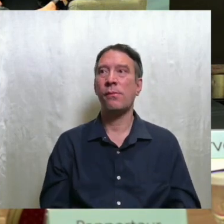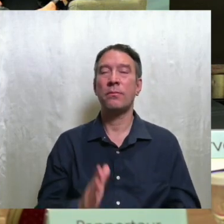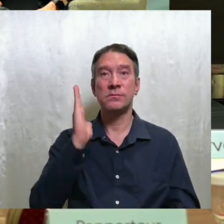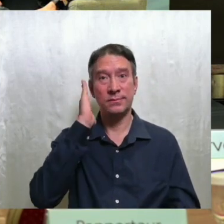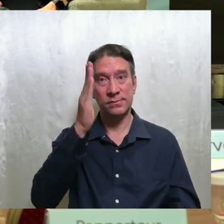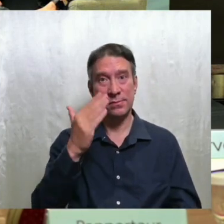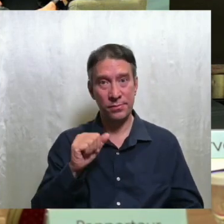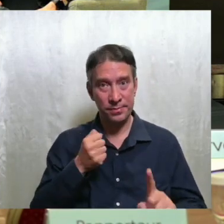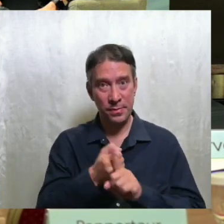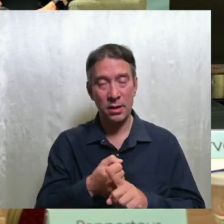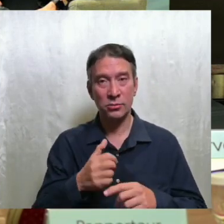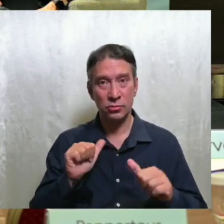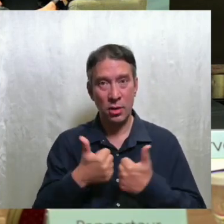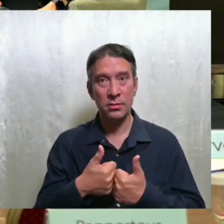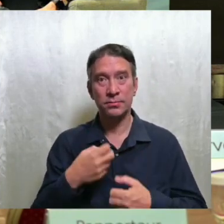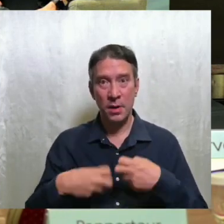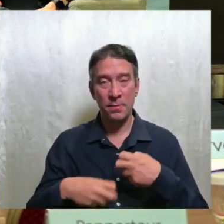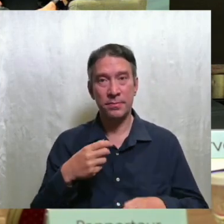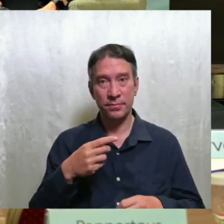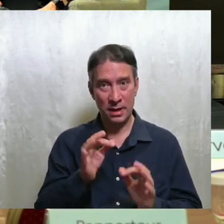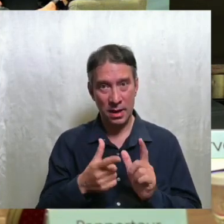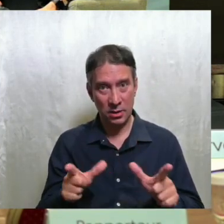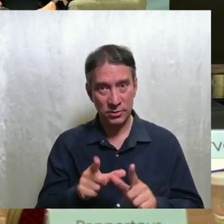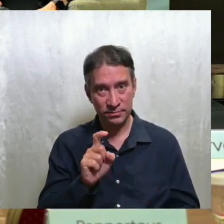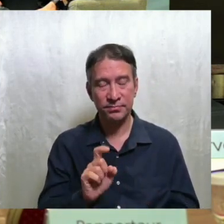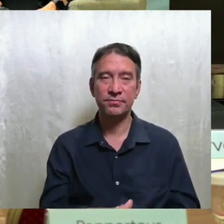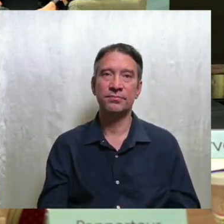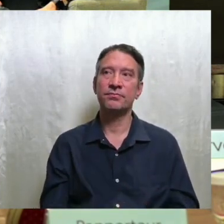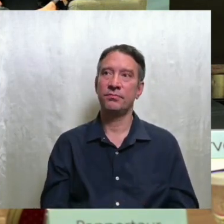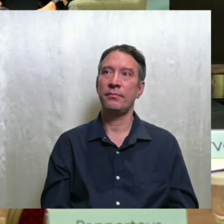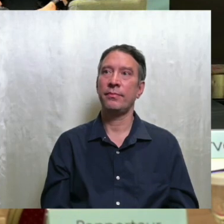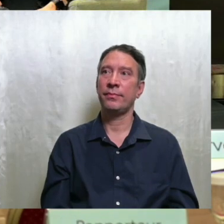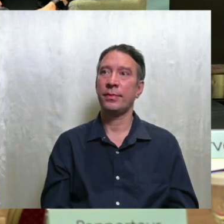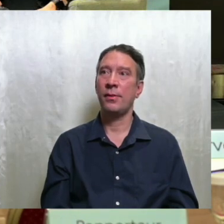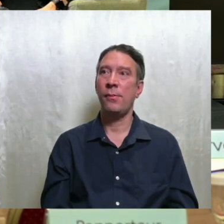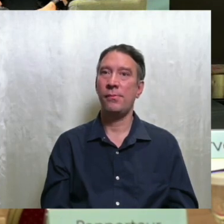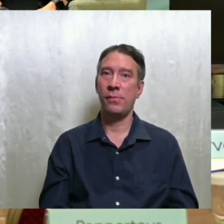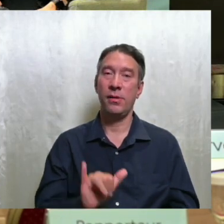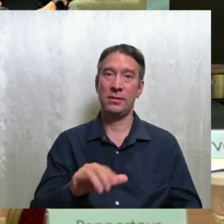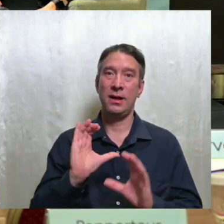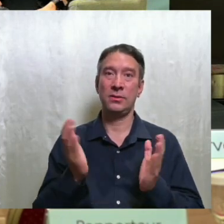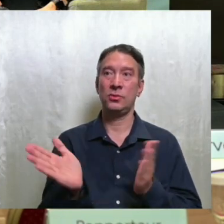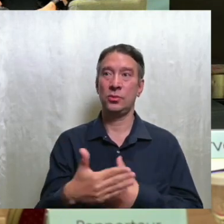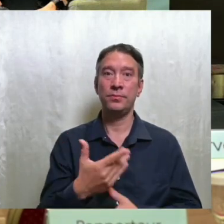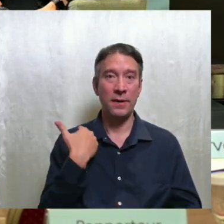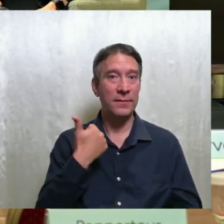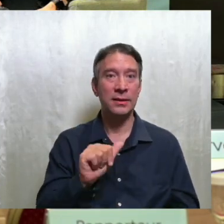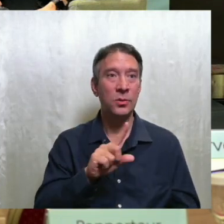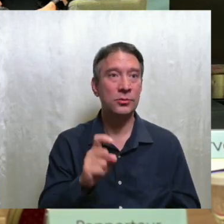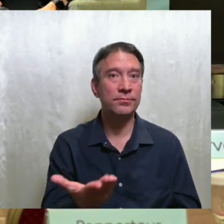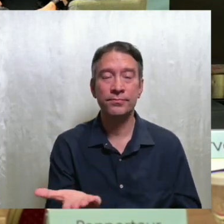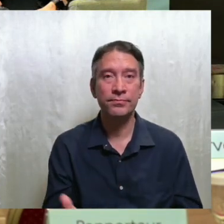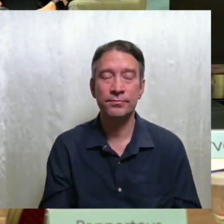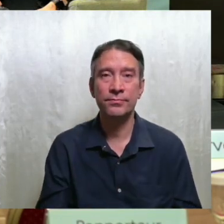There's a mic right there. Thank you. I have two quick questions Sure. for our first presenter. So for you,